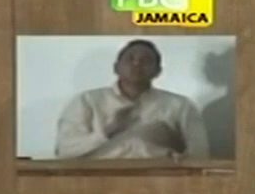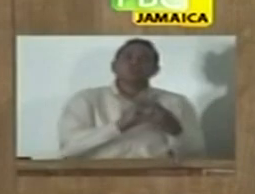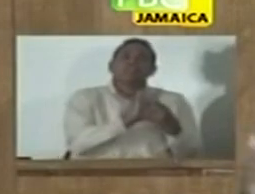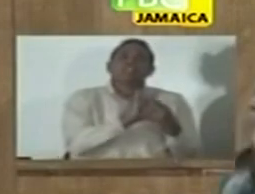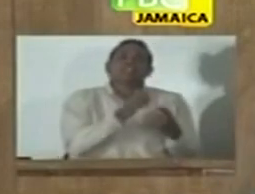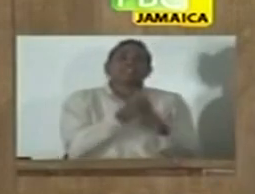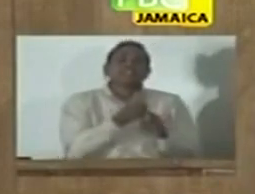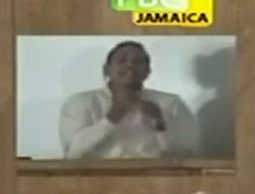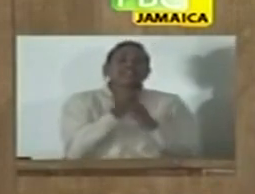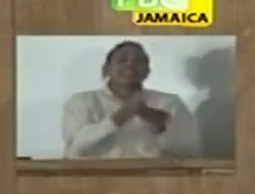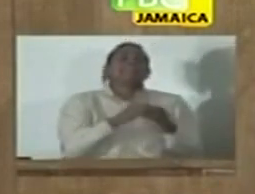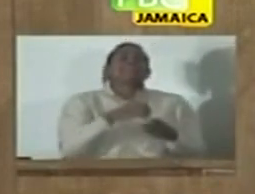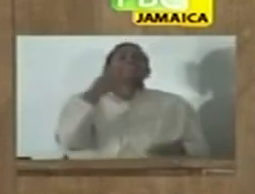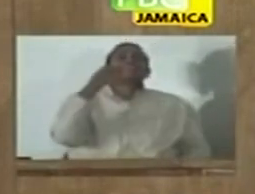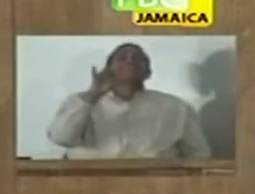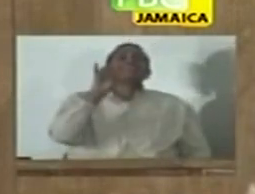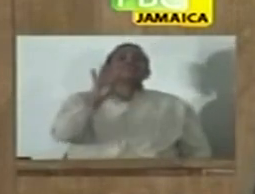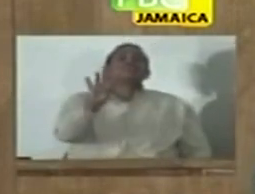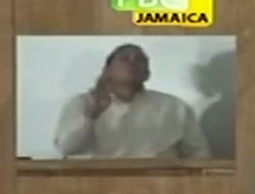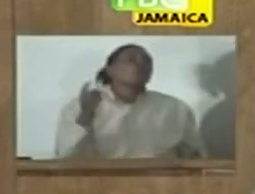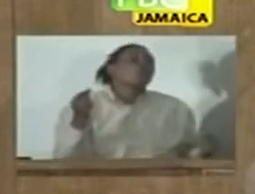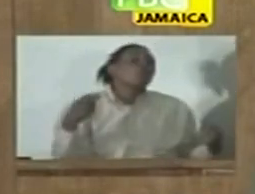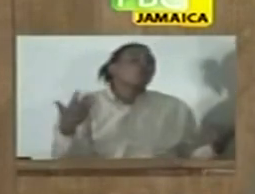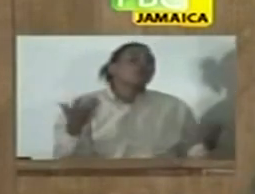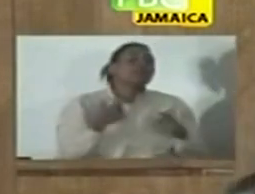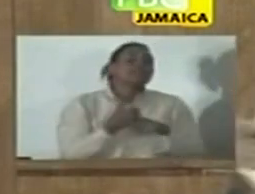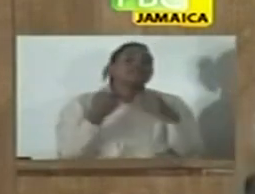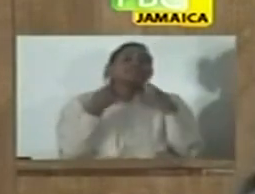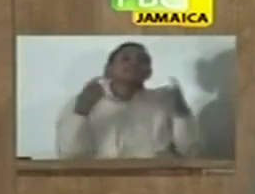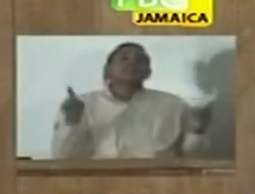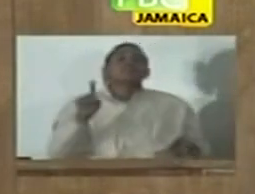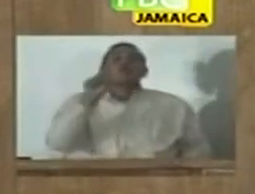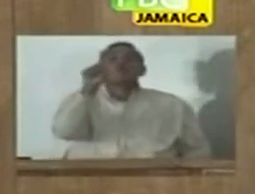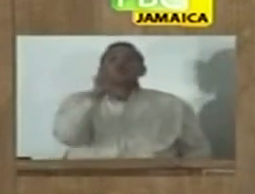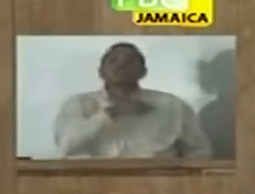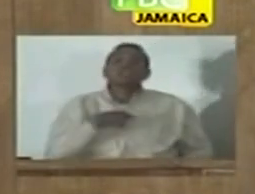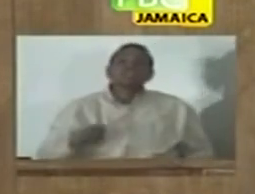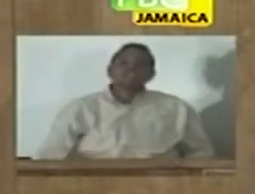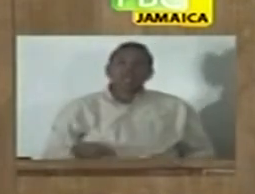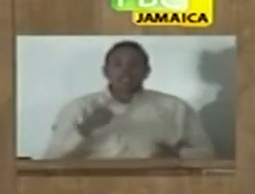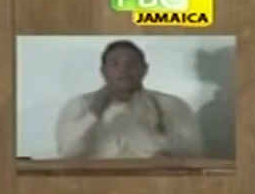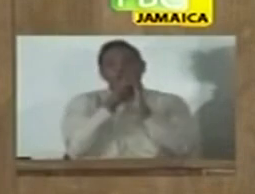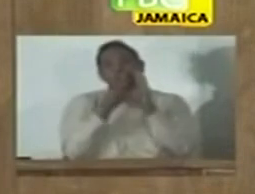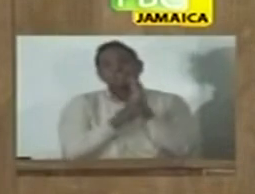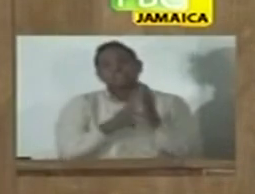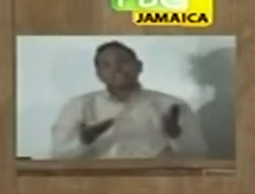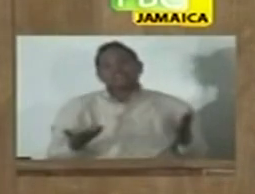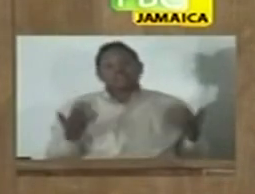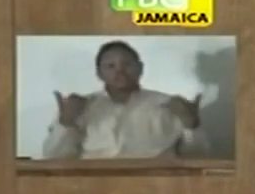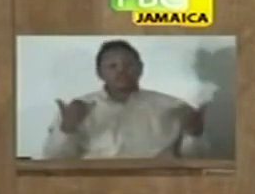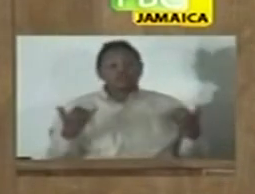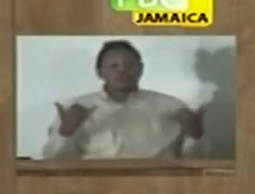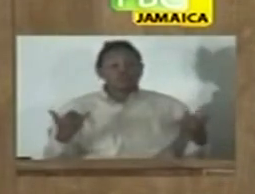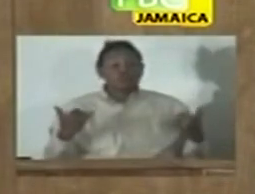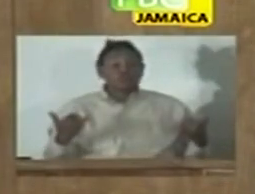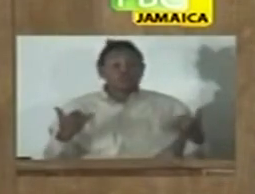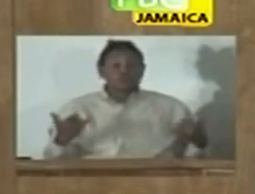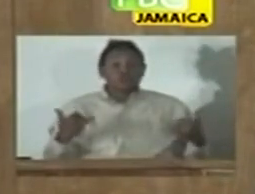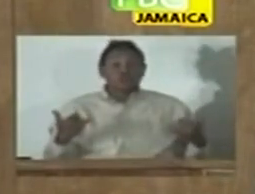in 1974 to declare for the one China policy. And today,